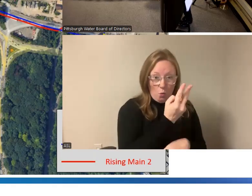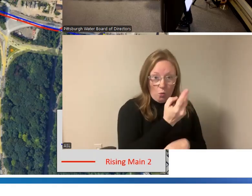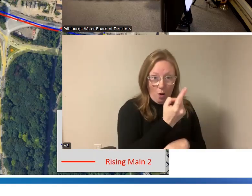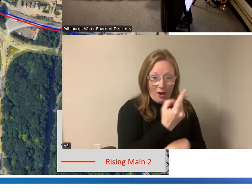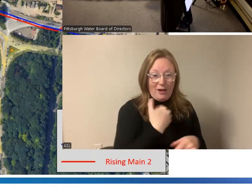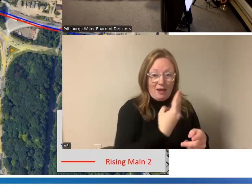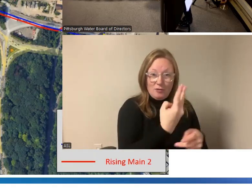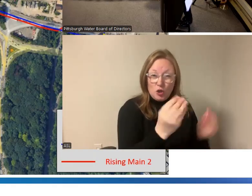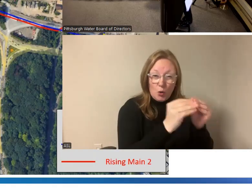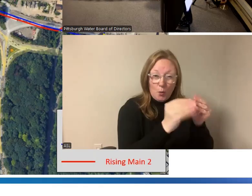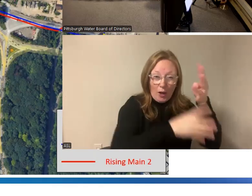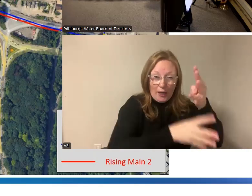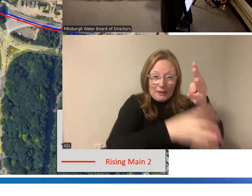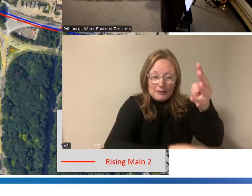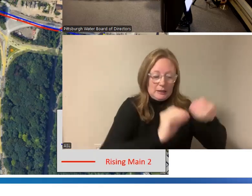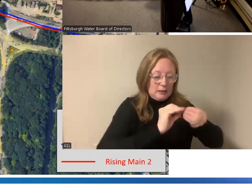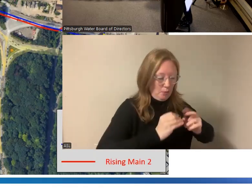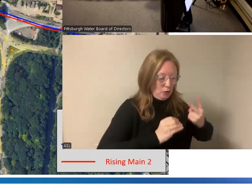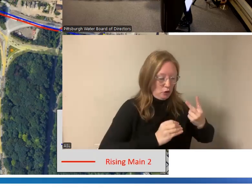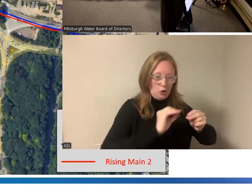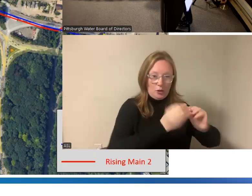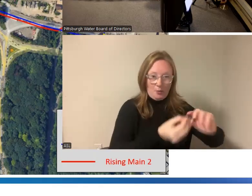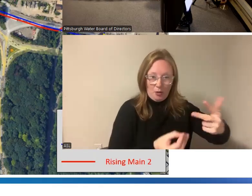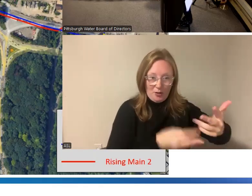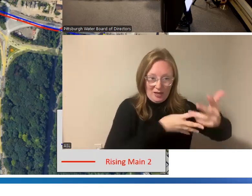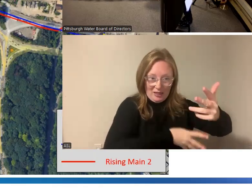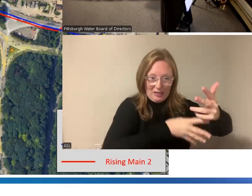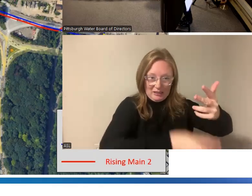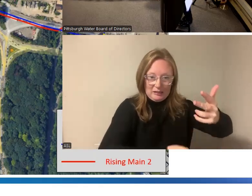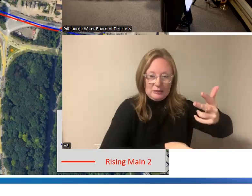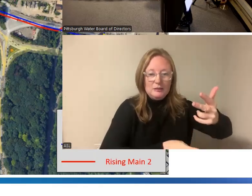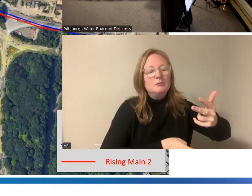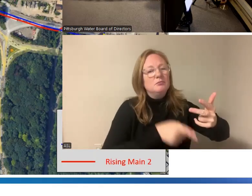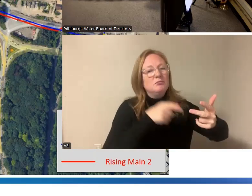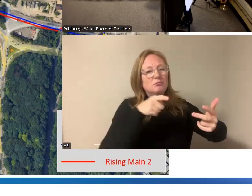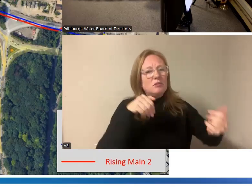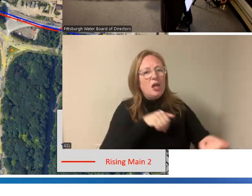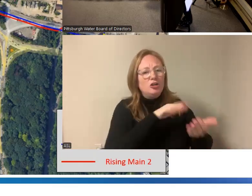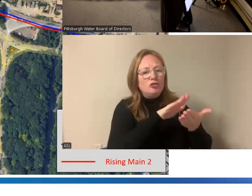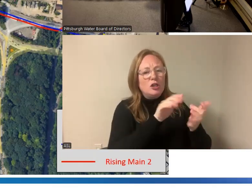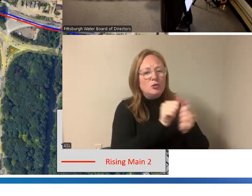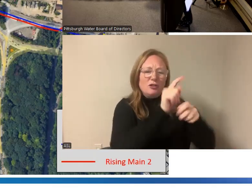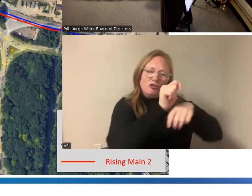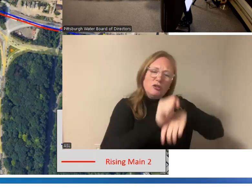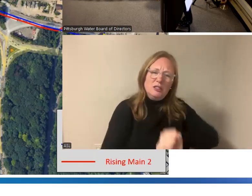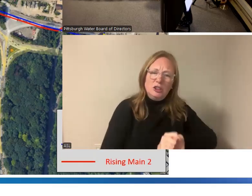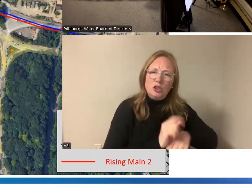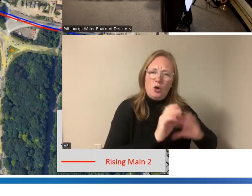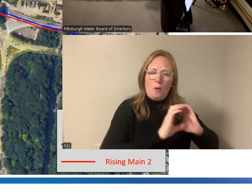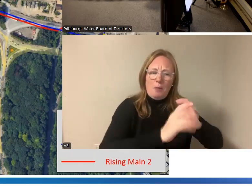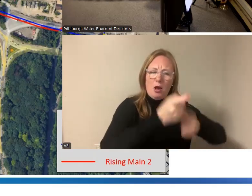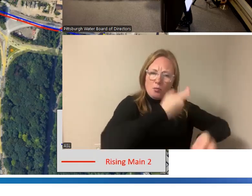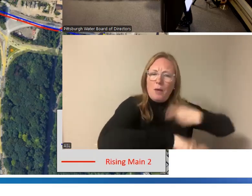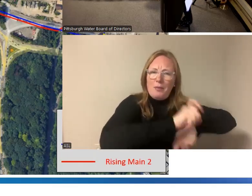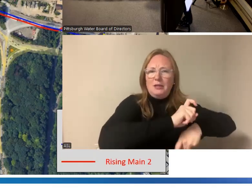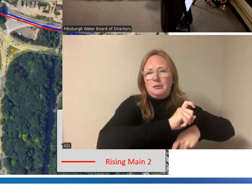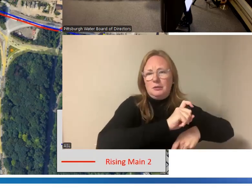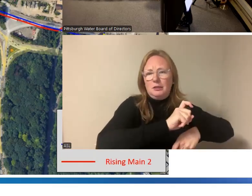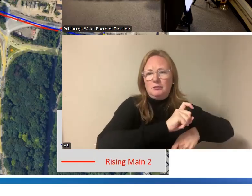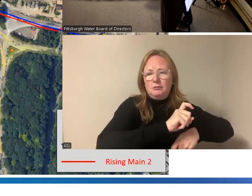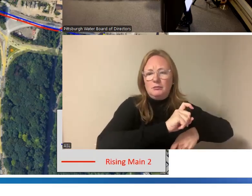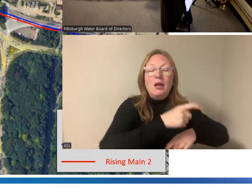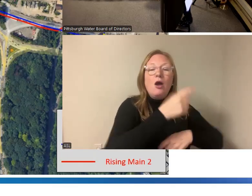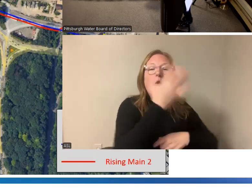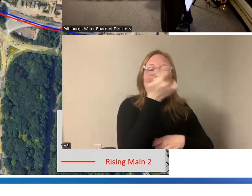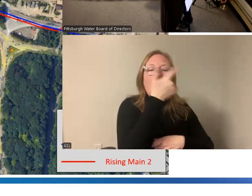leak locations number 2 and number 3, were able to be addressed by traditional pipe replacement methods, as they were